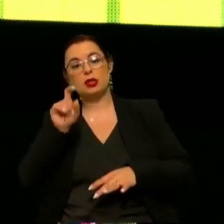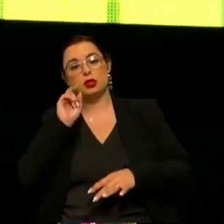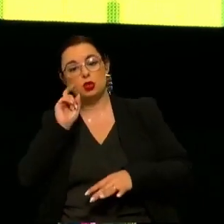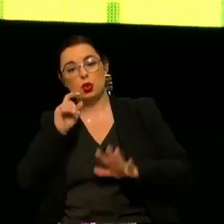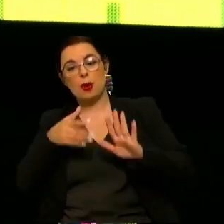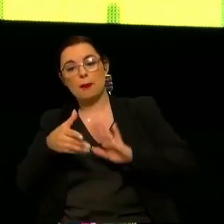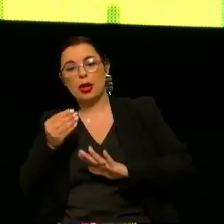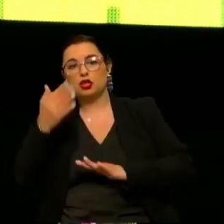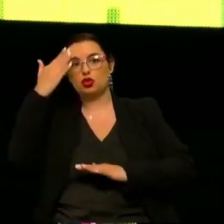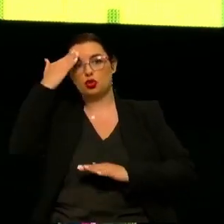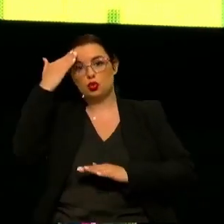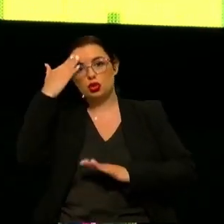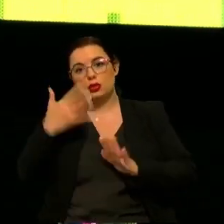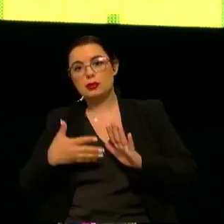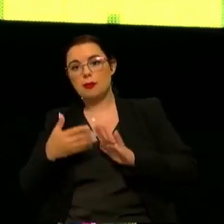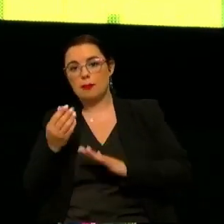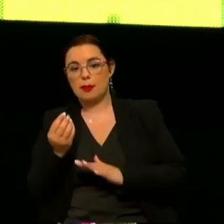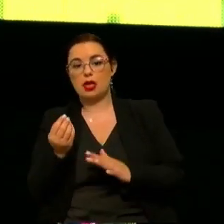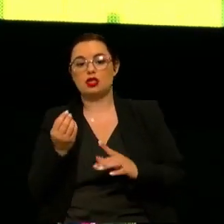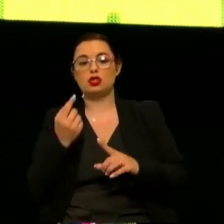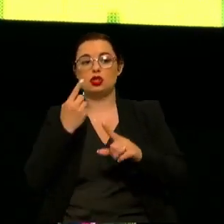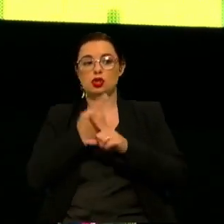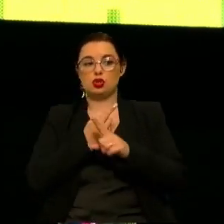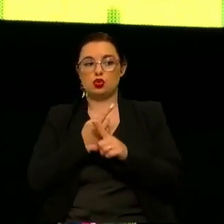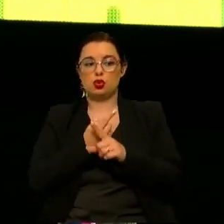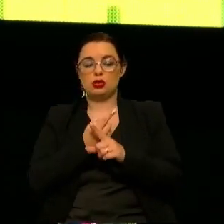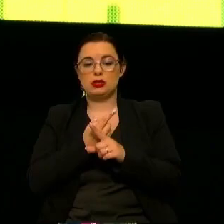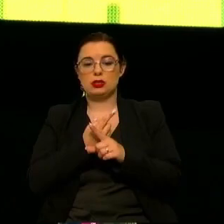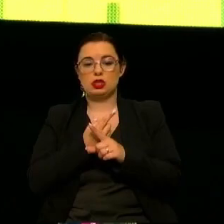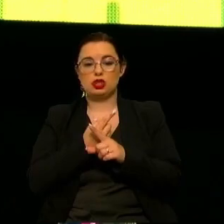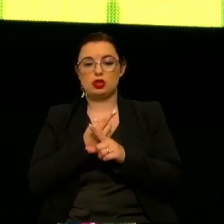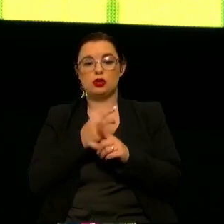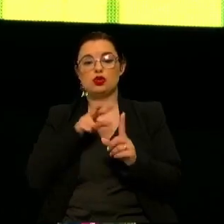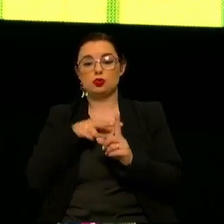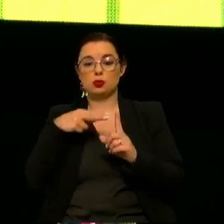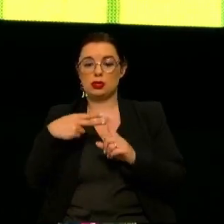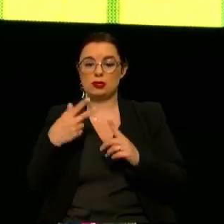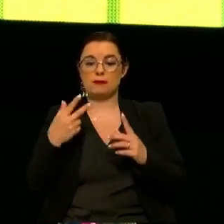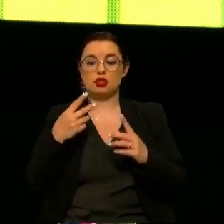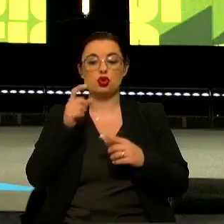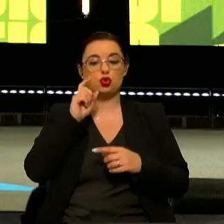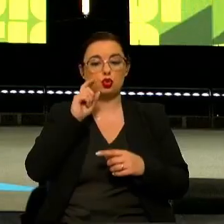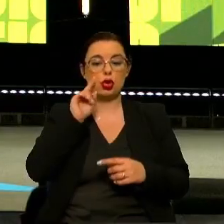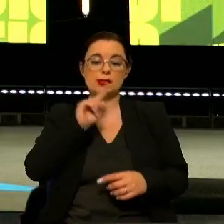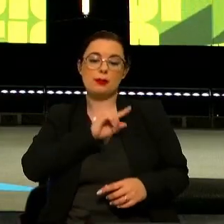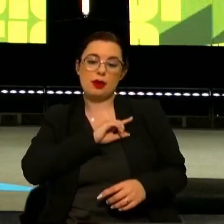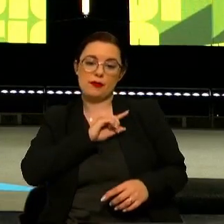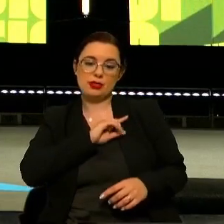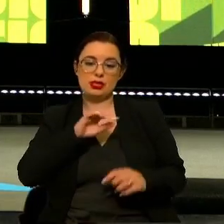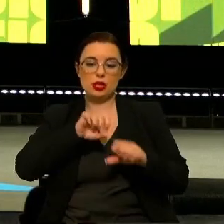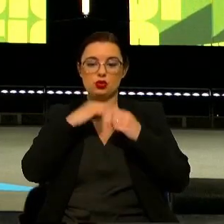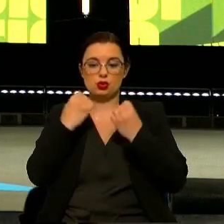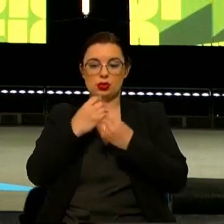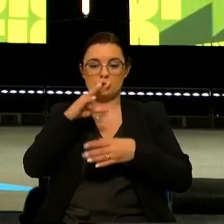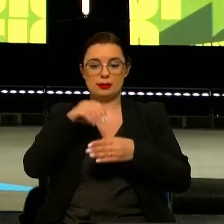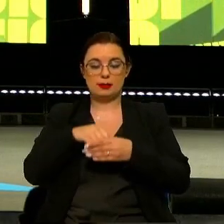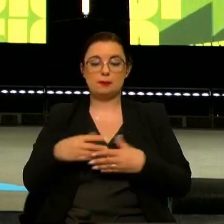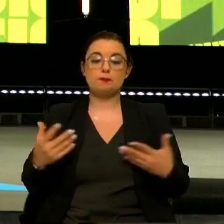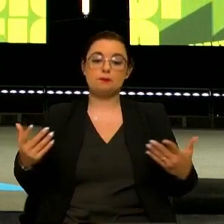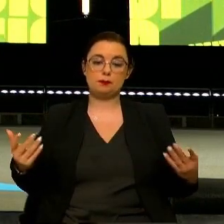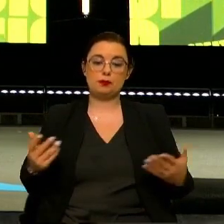which is more digital, more secure, more aware of what are the security,